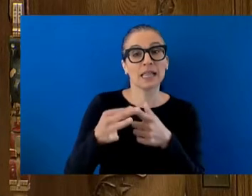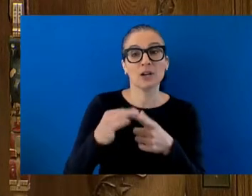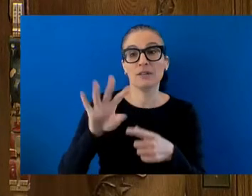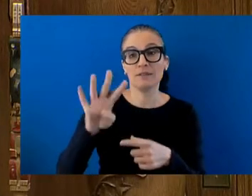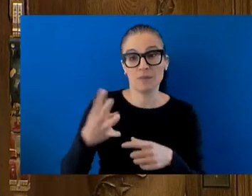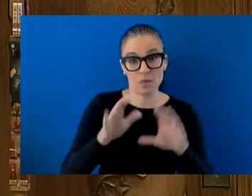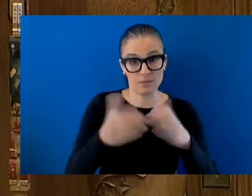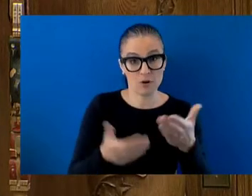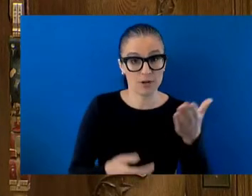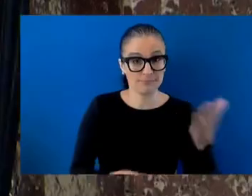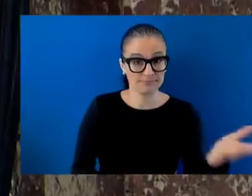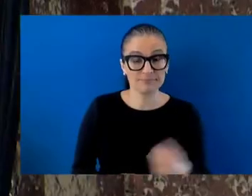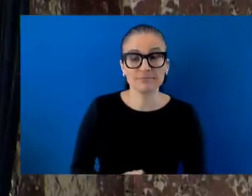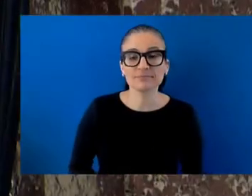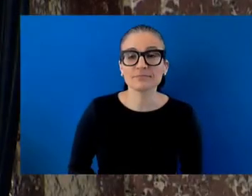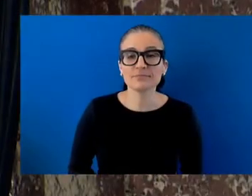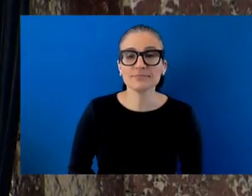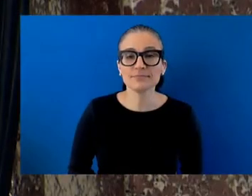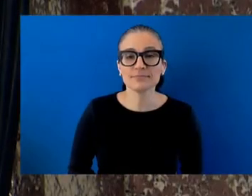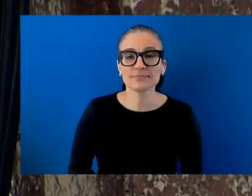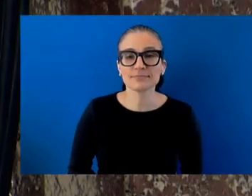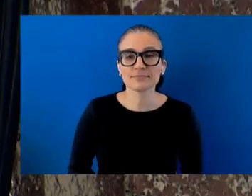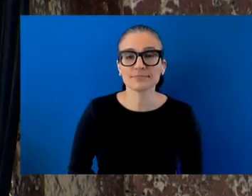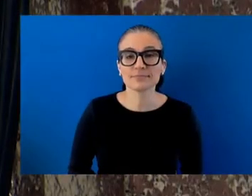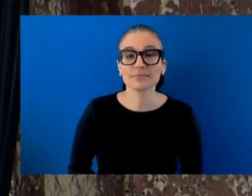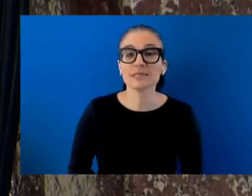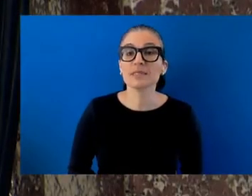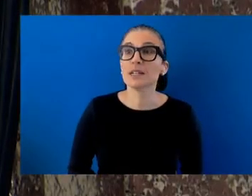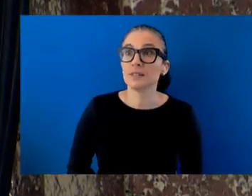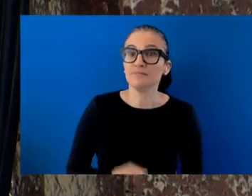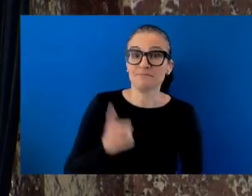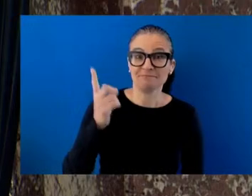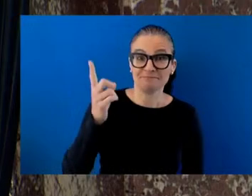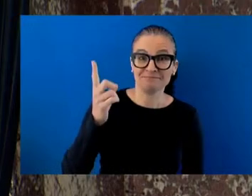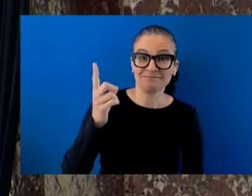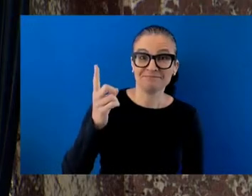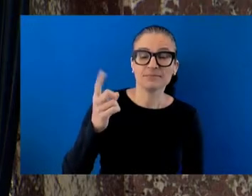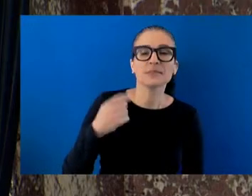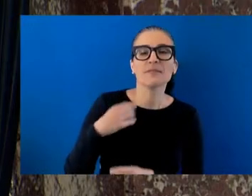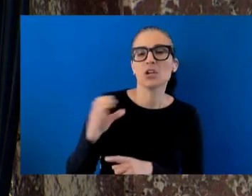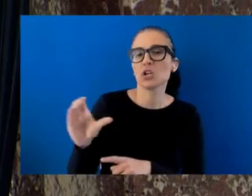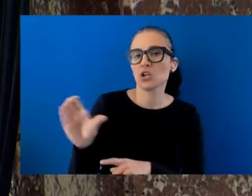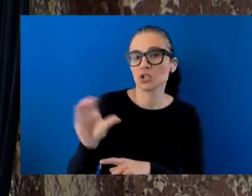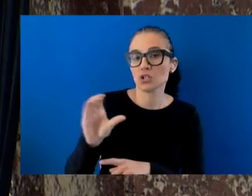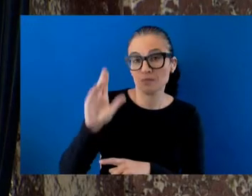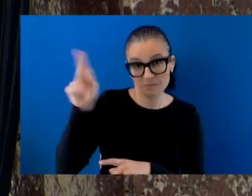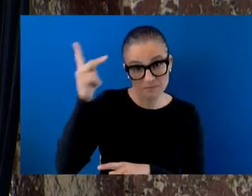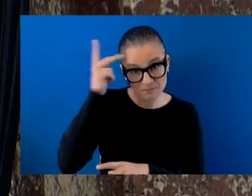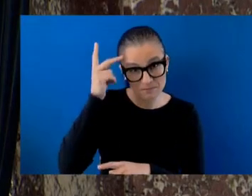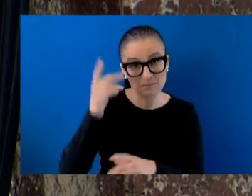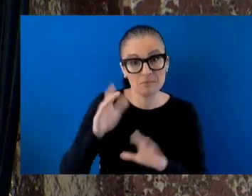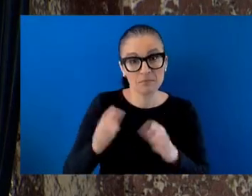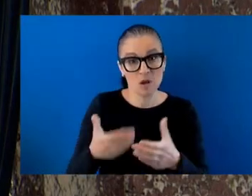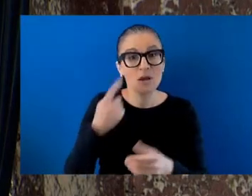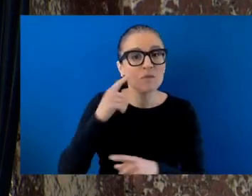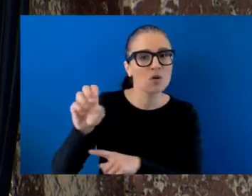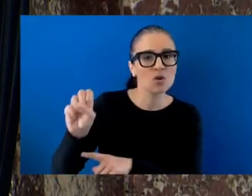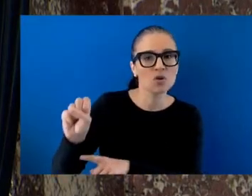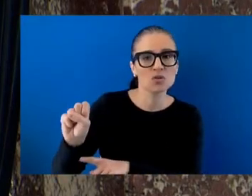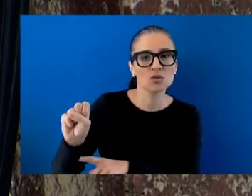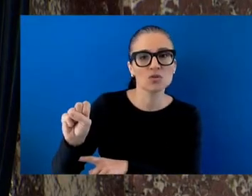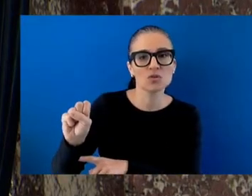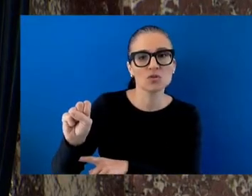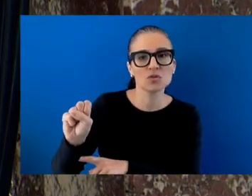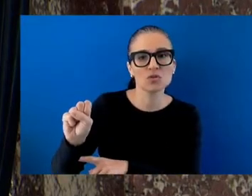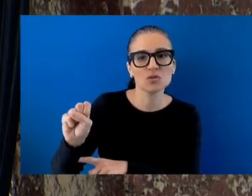today, we have the Conservative Party of British Columbia's candidate for Courtney Comox, Damon's Grace. Damon is a hardworking fisherman from